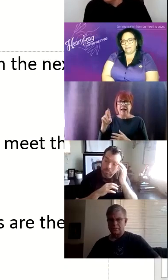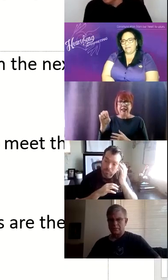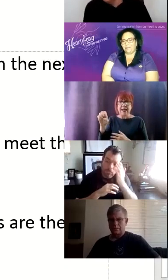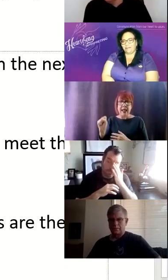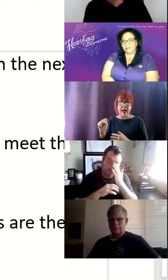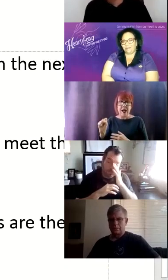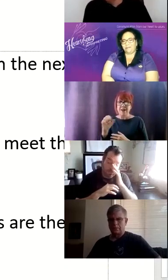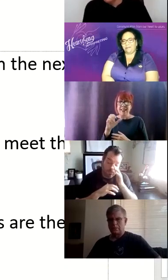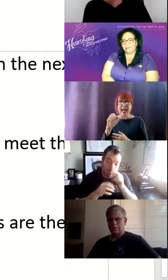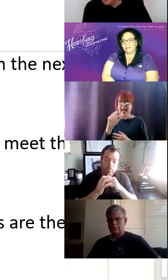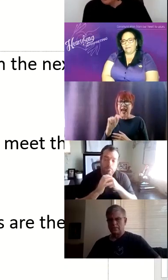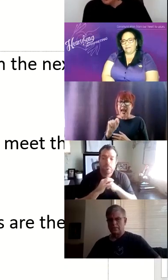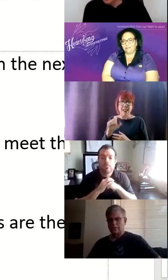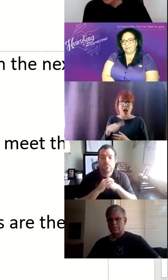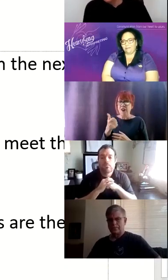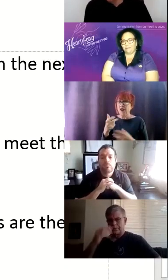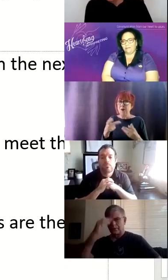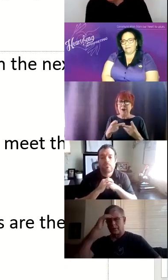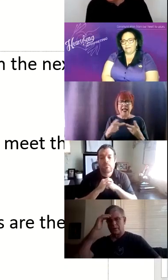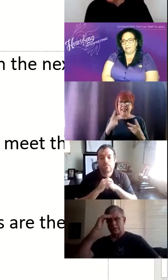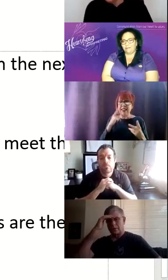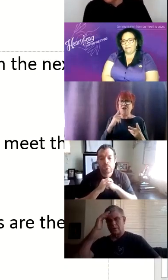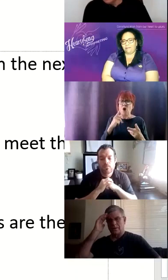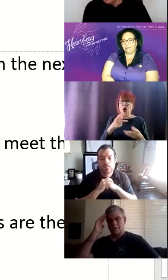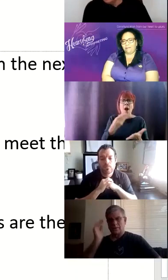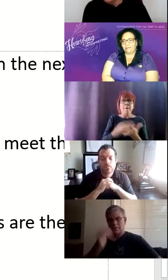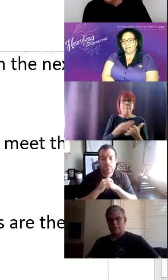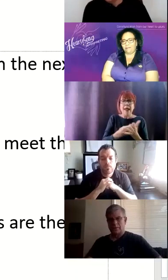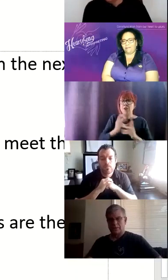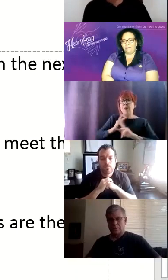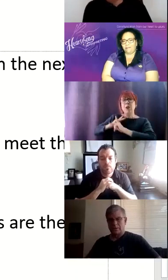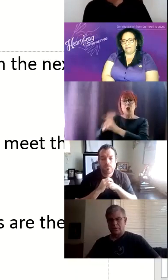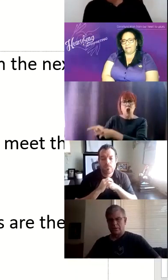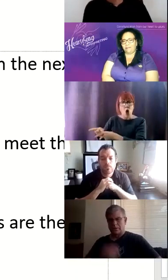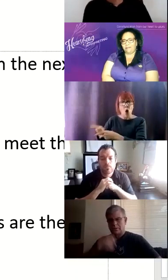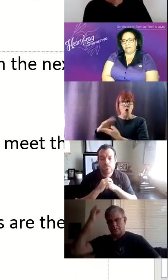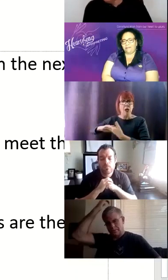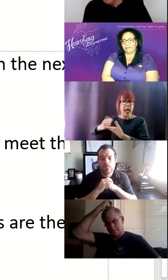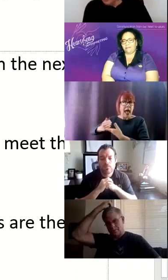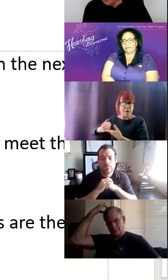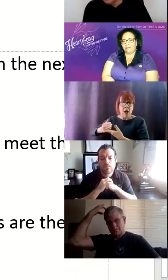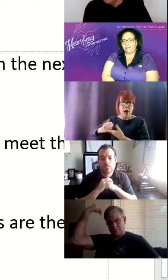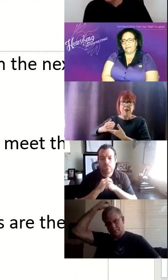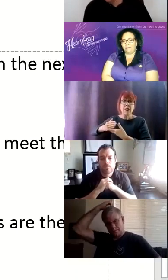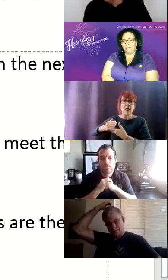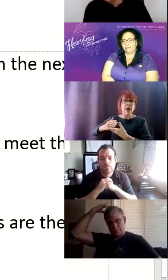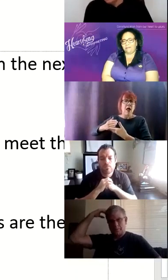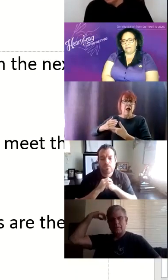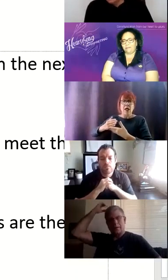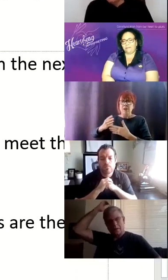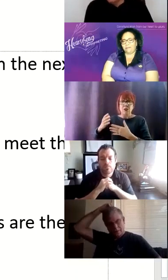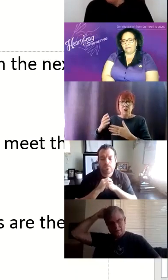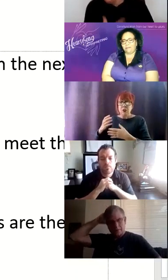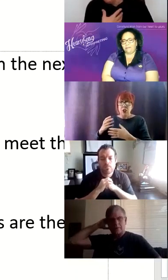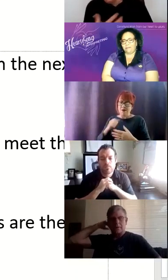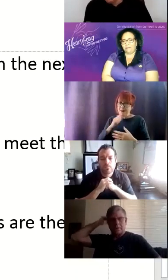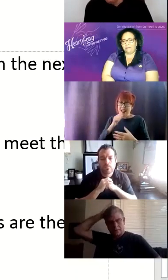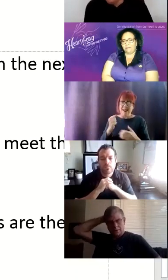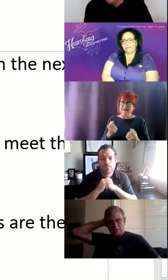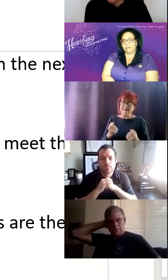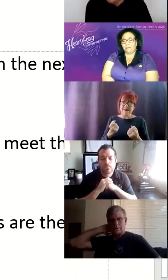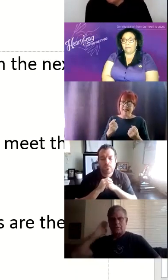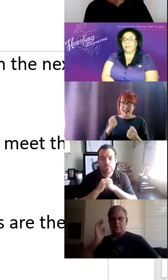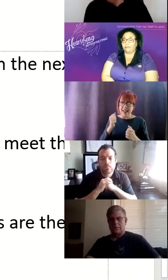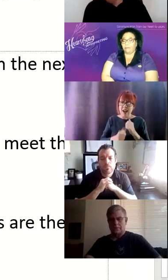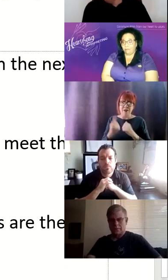of revenue to be able to loan out laptops and things like that. Because not everybody has access to a laptop.